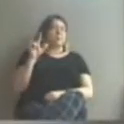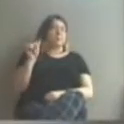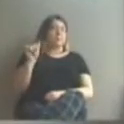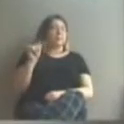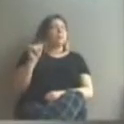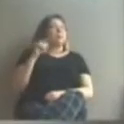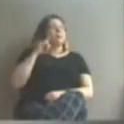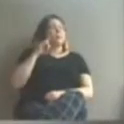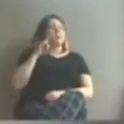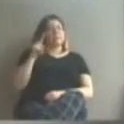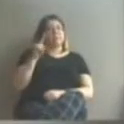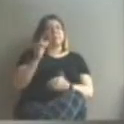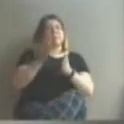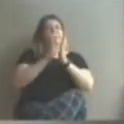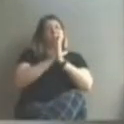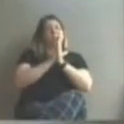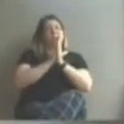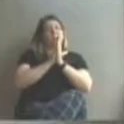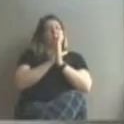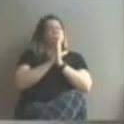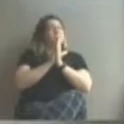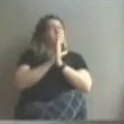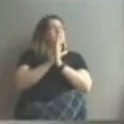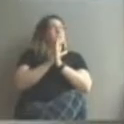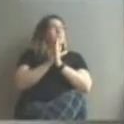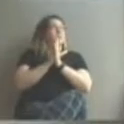requests that we're being asked to make,